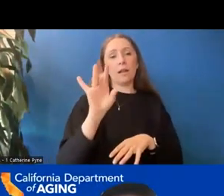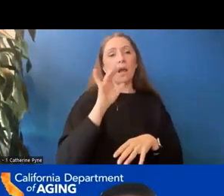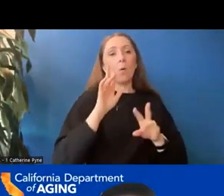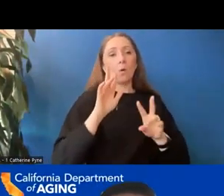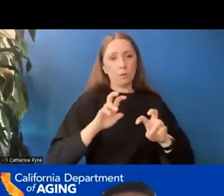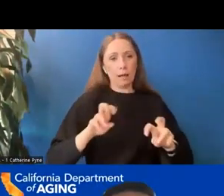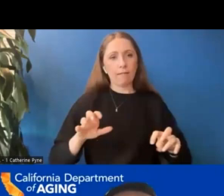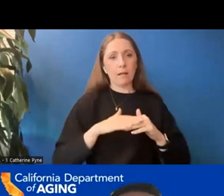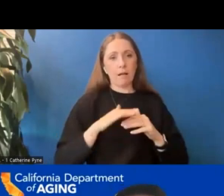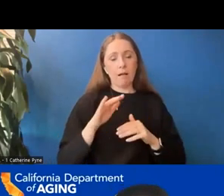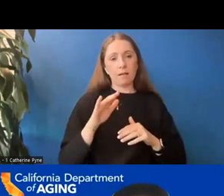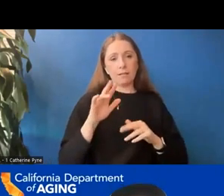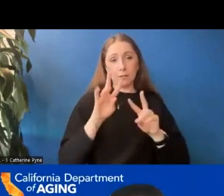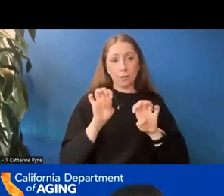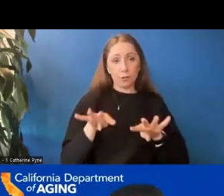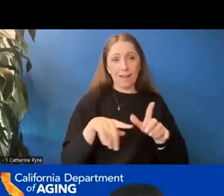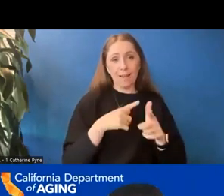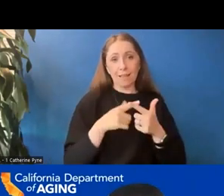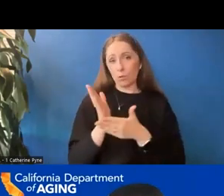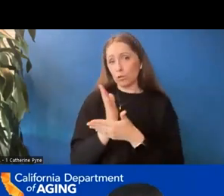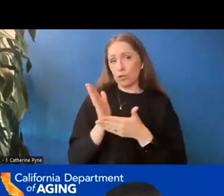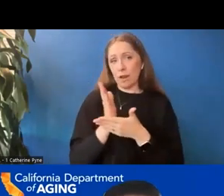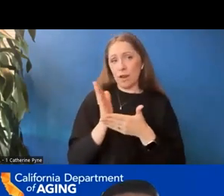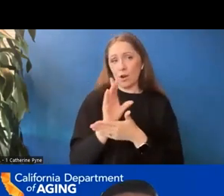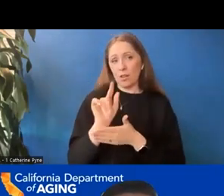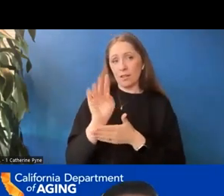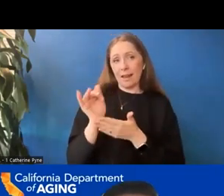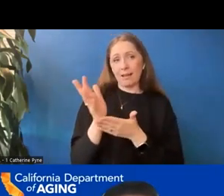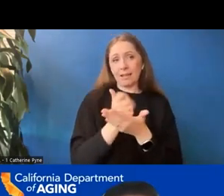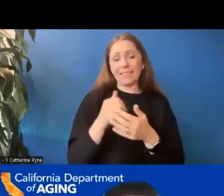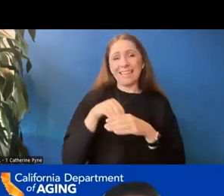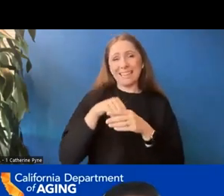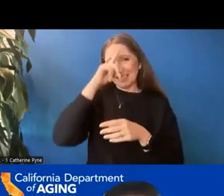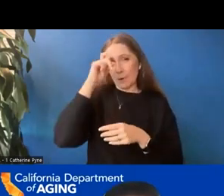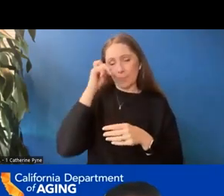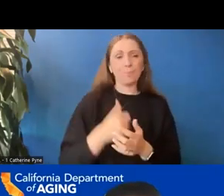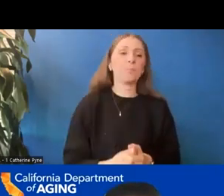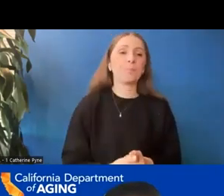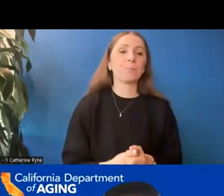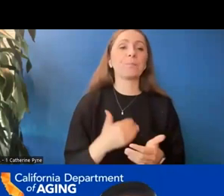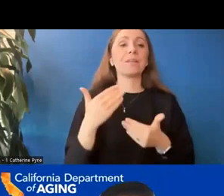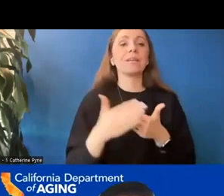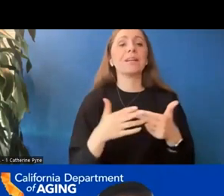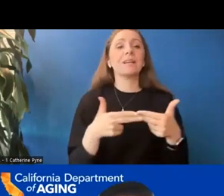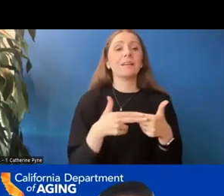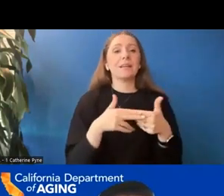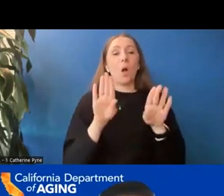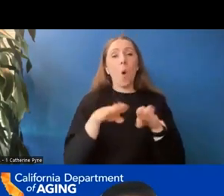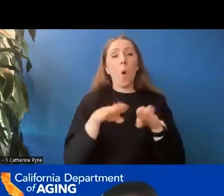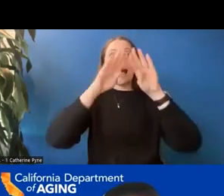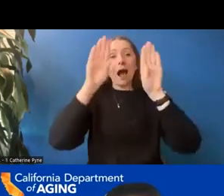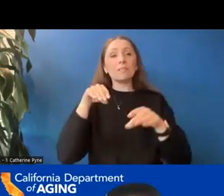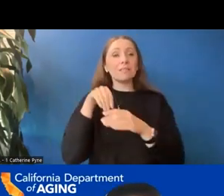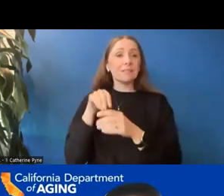survey data in spring, and then we'll have outputs to share in early summer. You can go to the next slide, please. So I mentioned that Open House was instrumental in ensuring that we